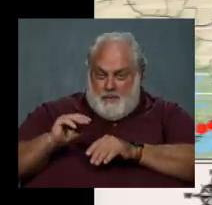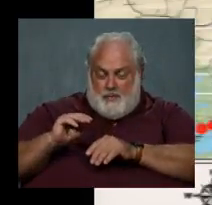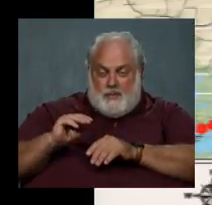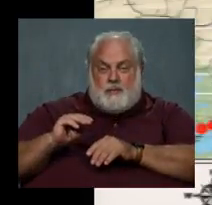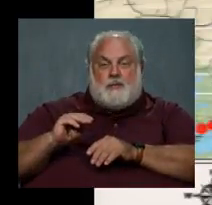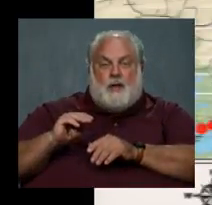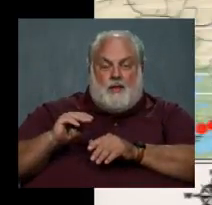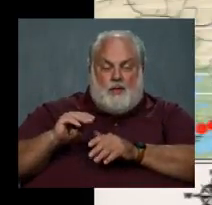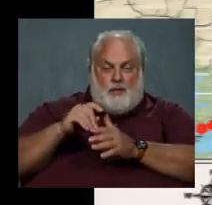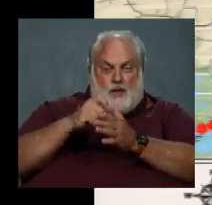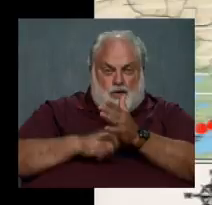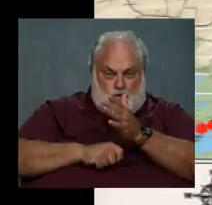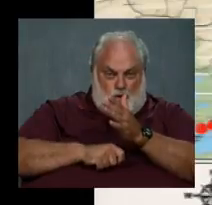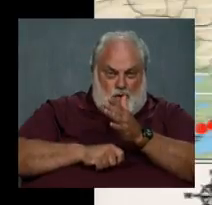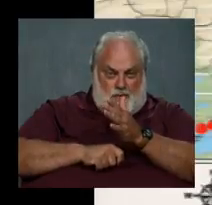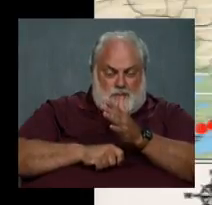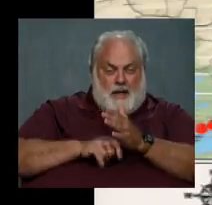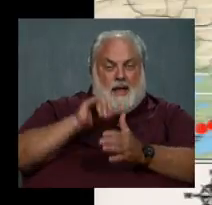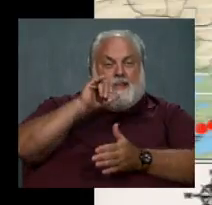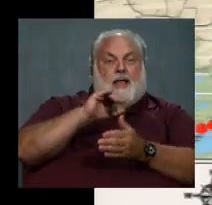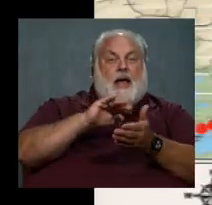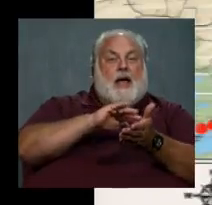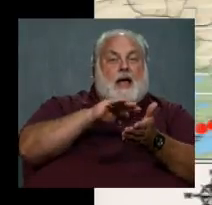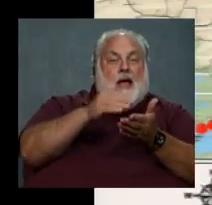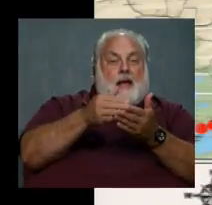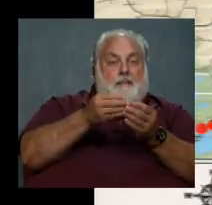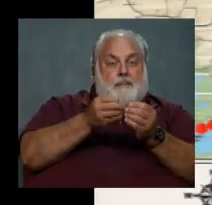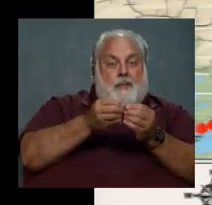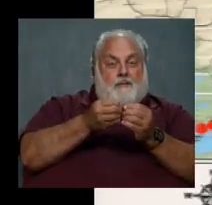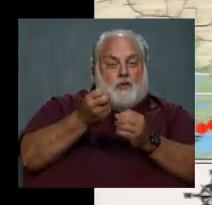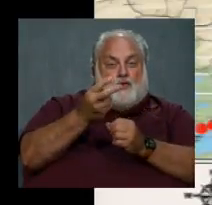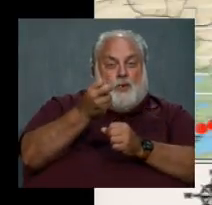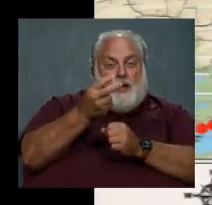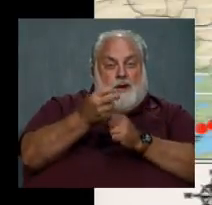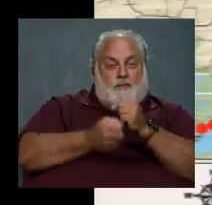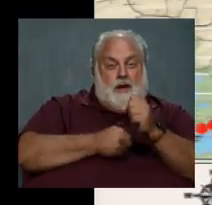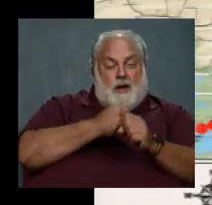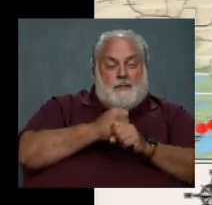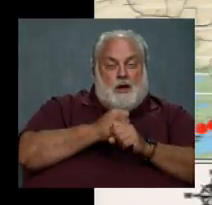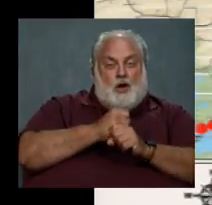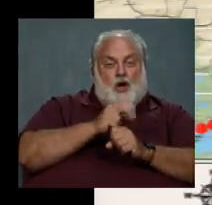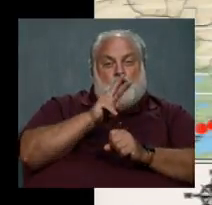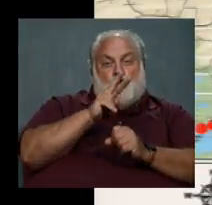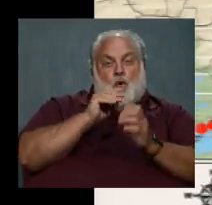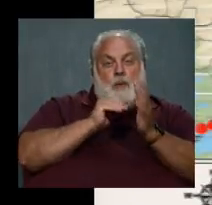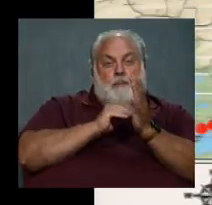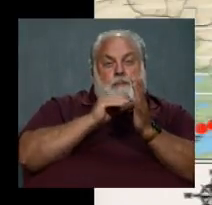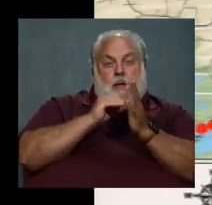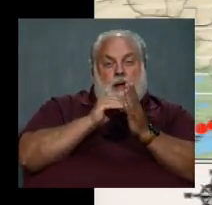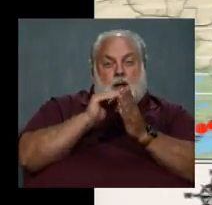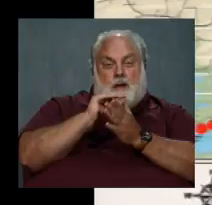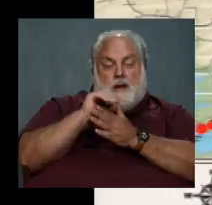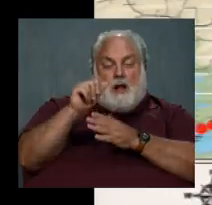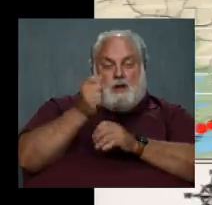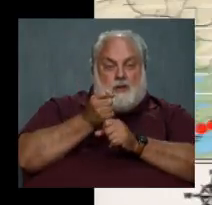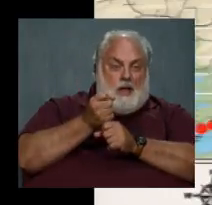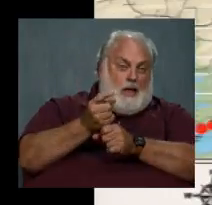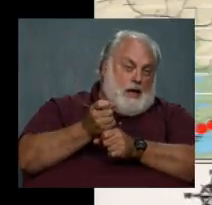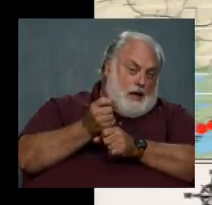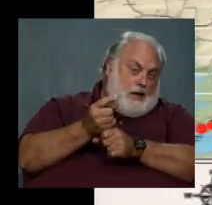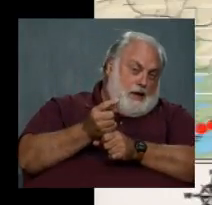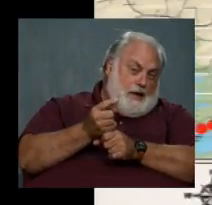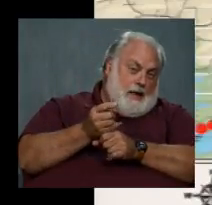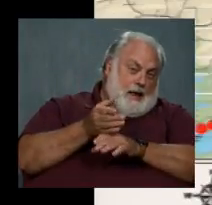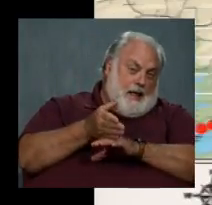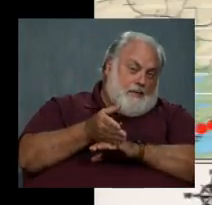take it out. That number is for the next 12 years about $2 million a year, and after that it's $1